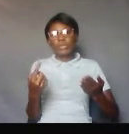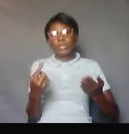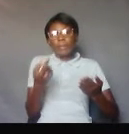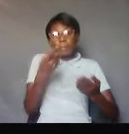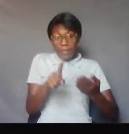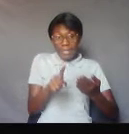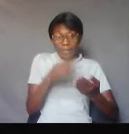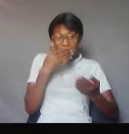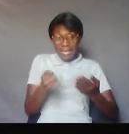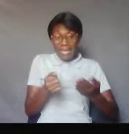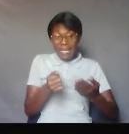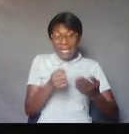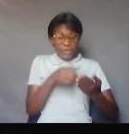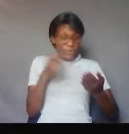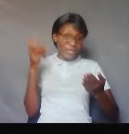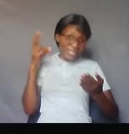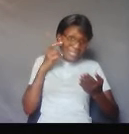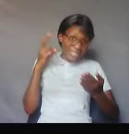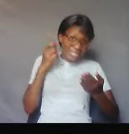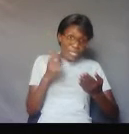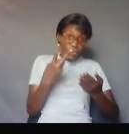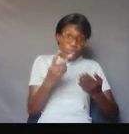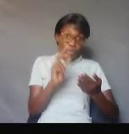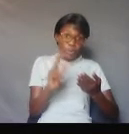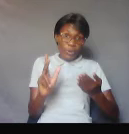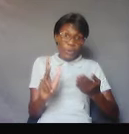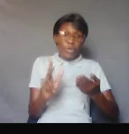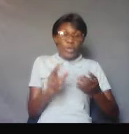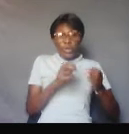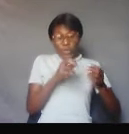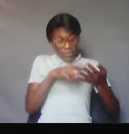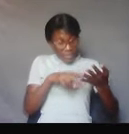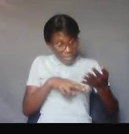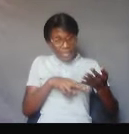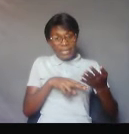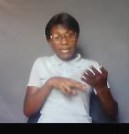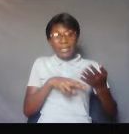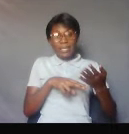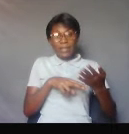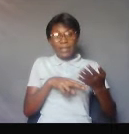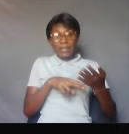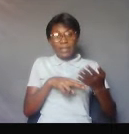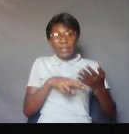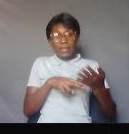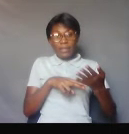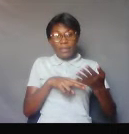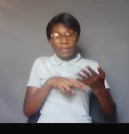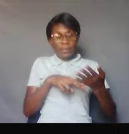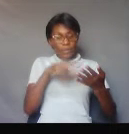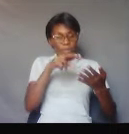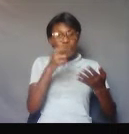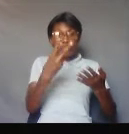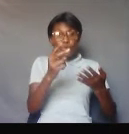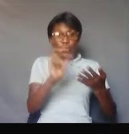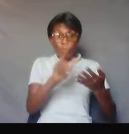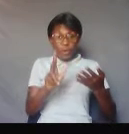And we believe that what you see in the biblical text is deeply informed by where you stand. And I think